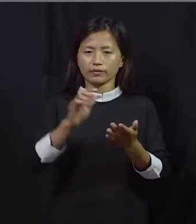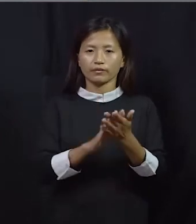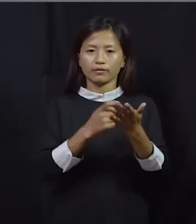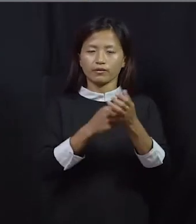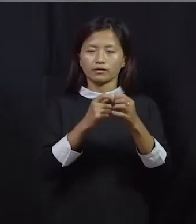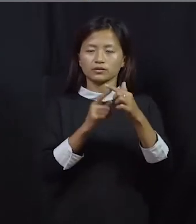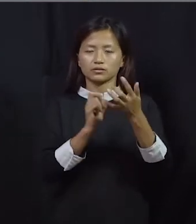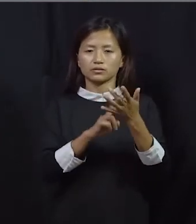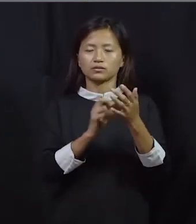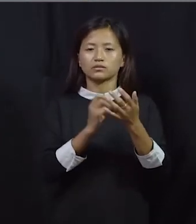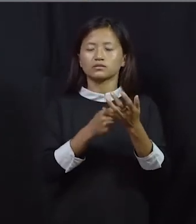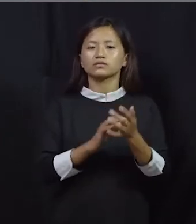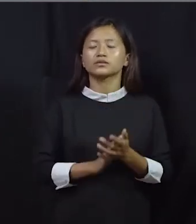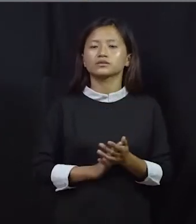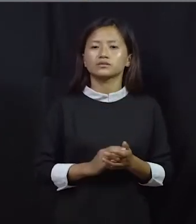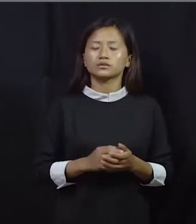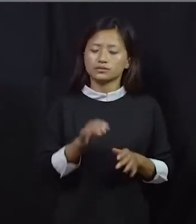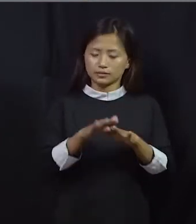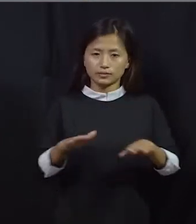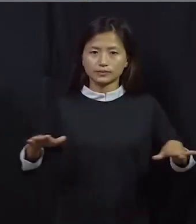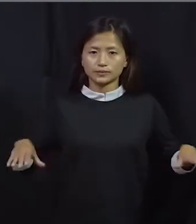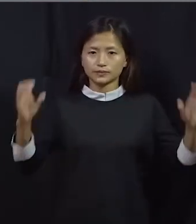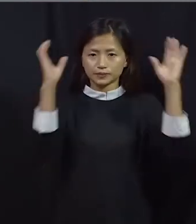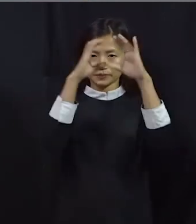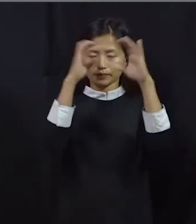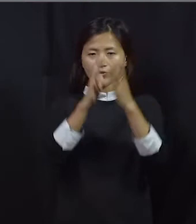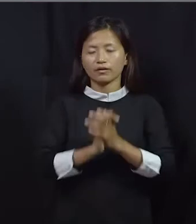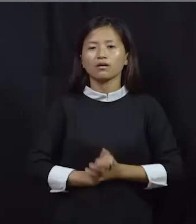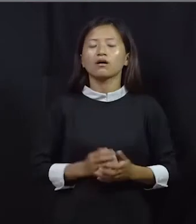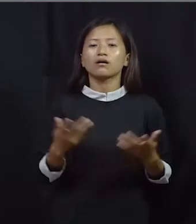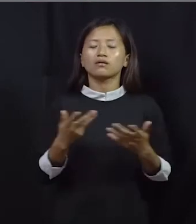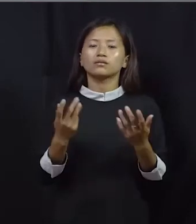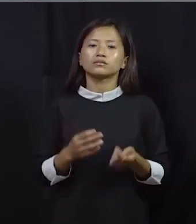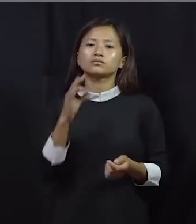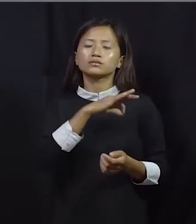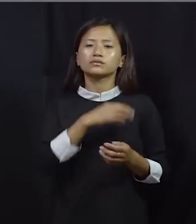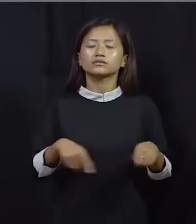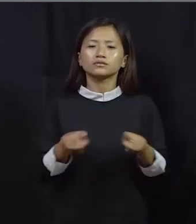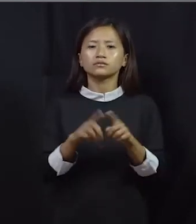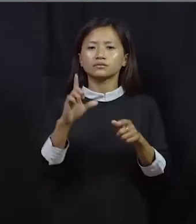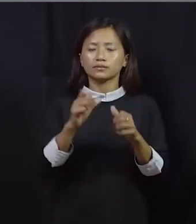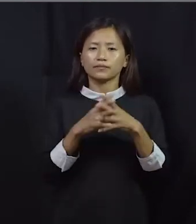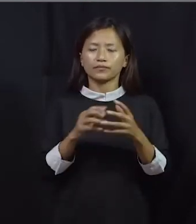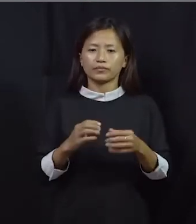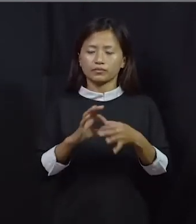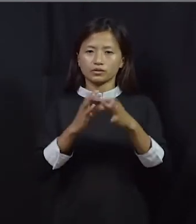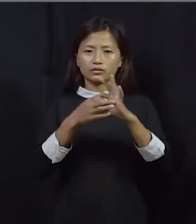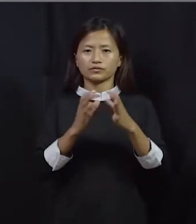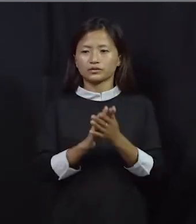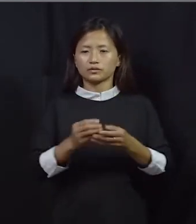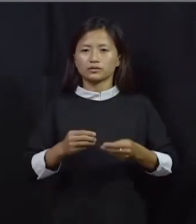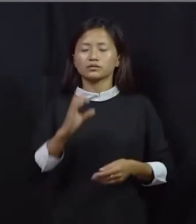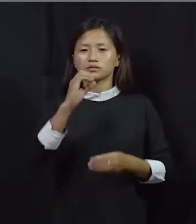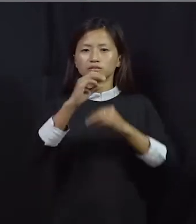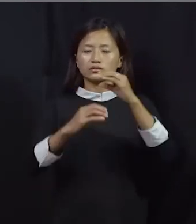given. So students get confused how this profit and losses has to be distributed among the partners of the company.